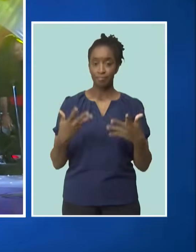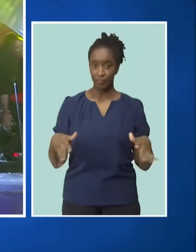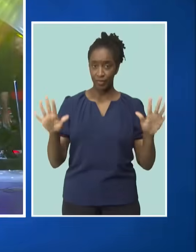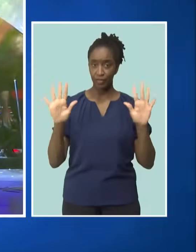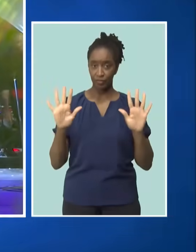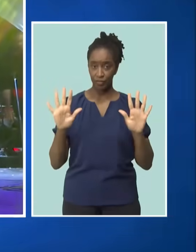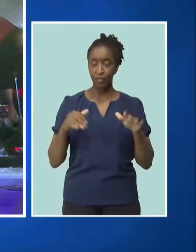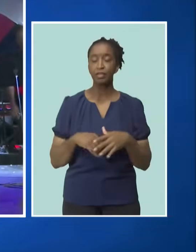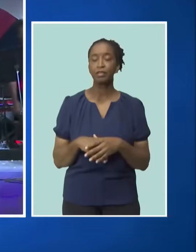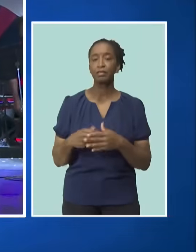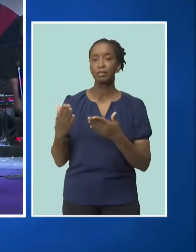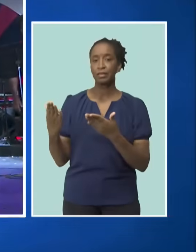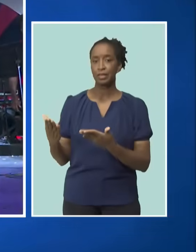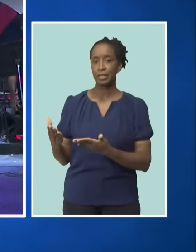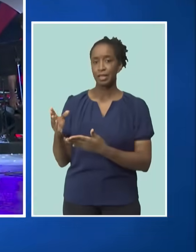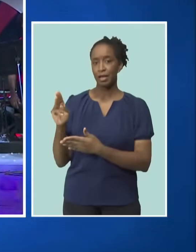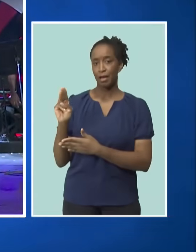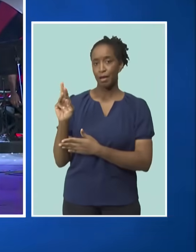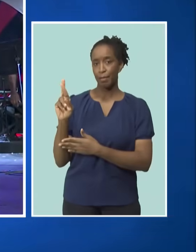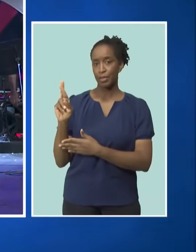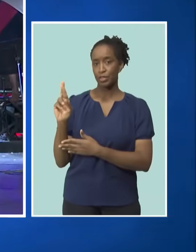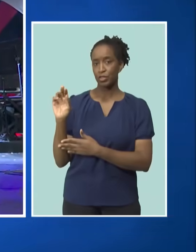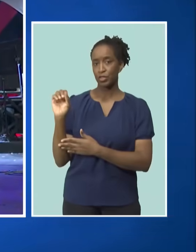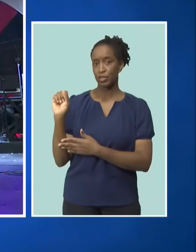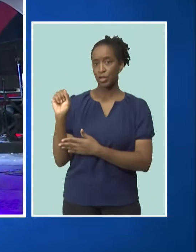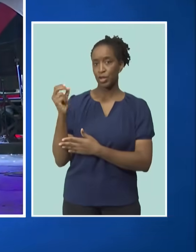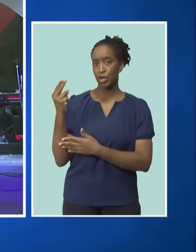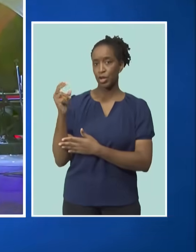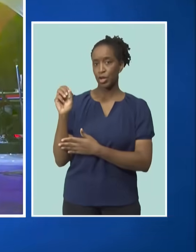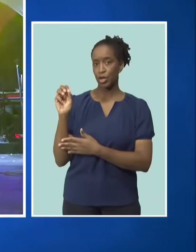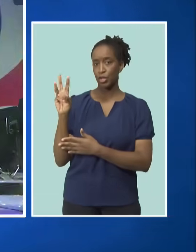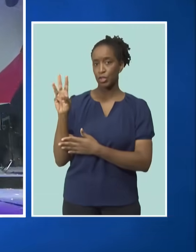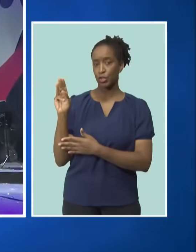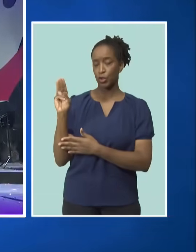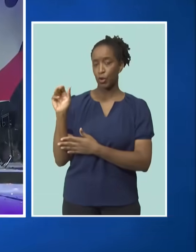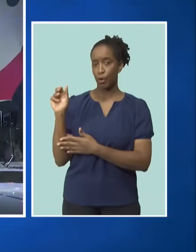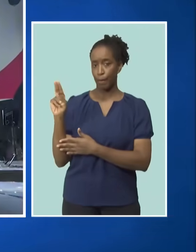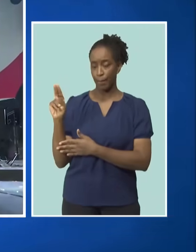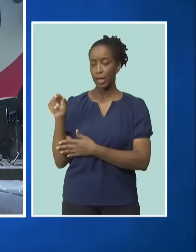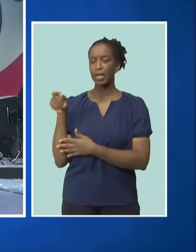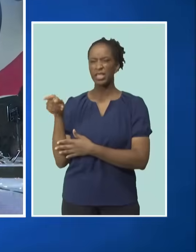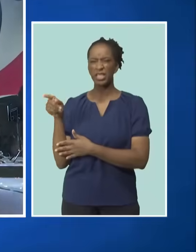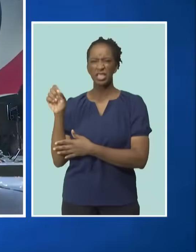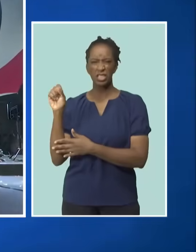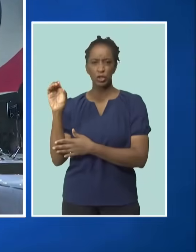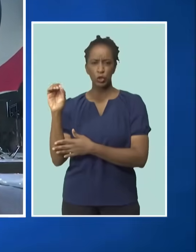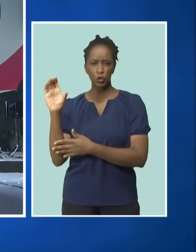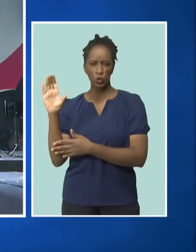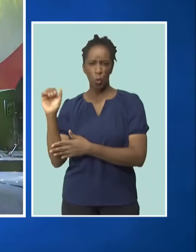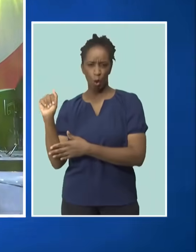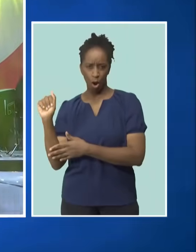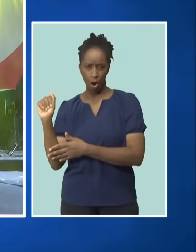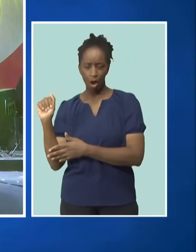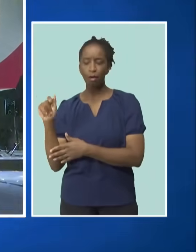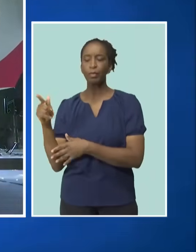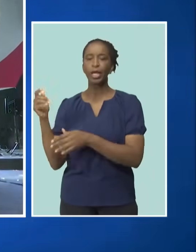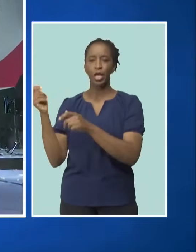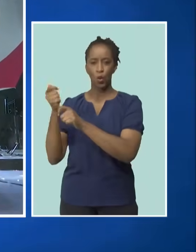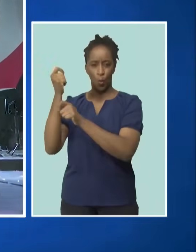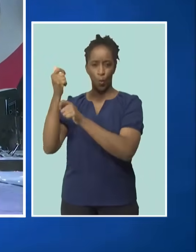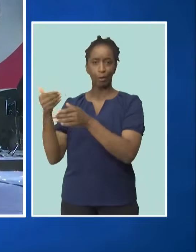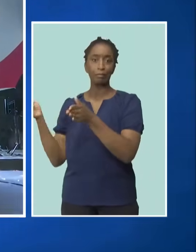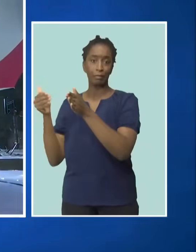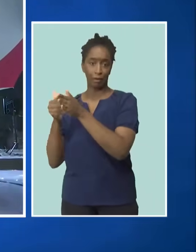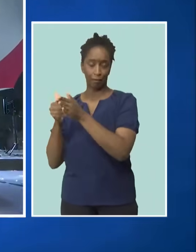Kimani Mr. Showman Devonish defended his crown in the Soca category with his song When I Reach. And in the